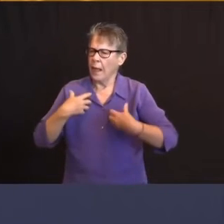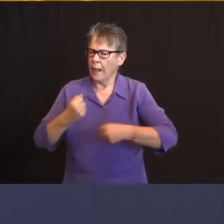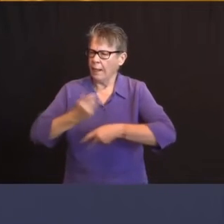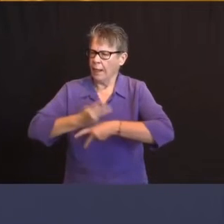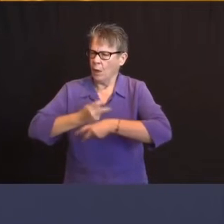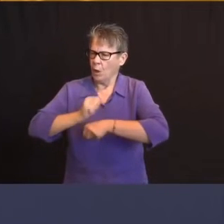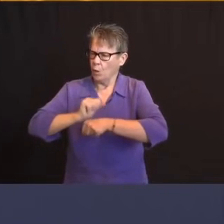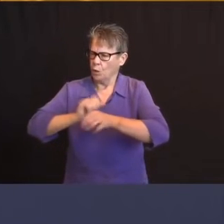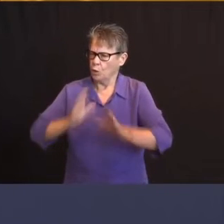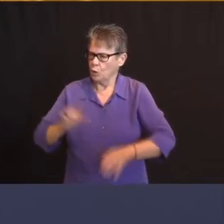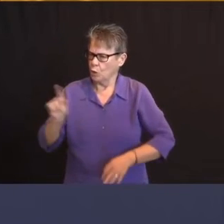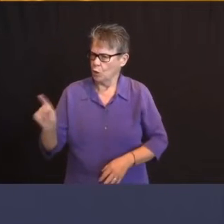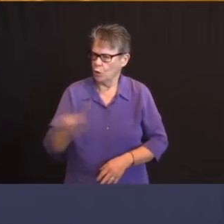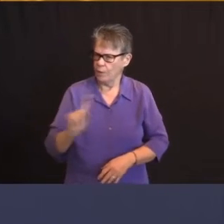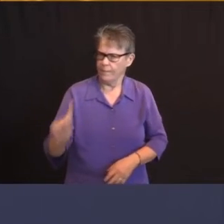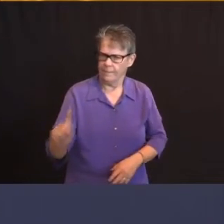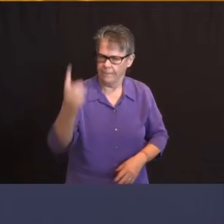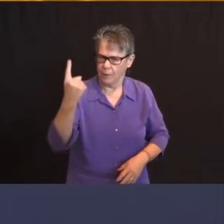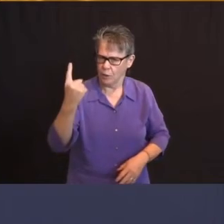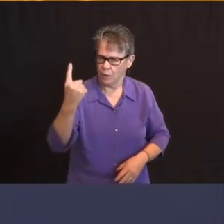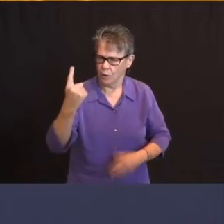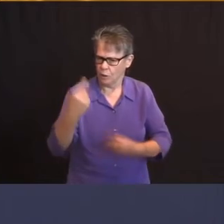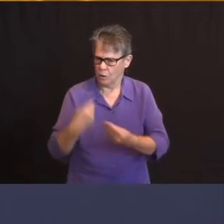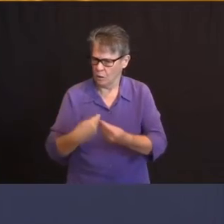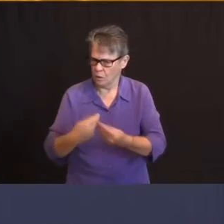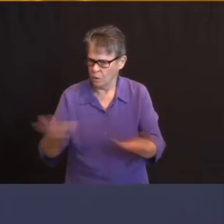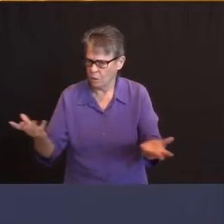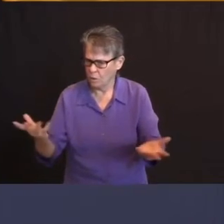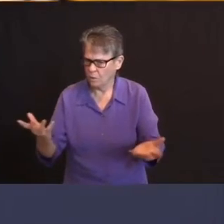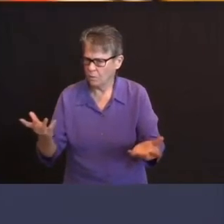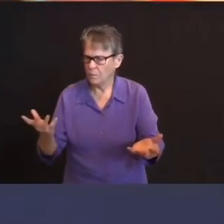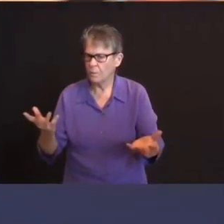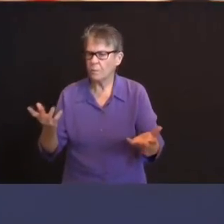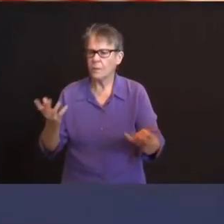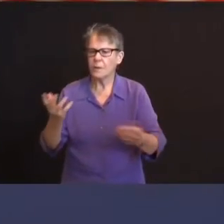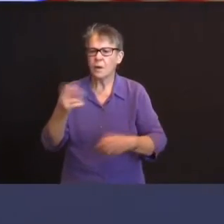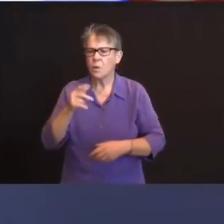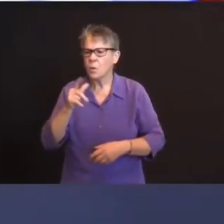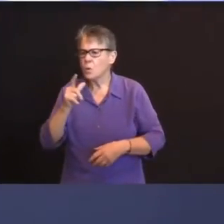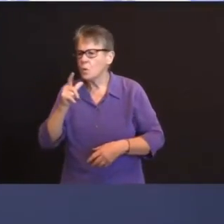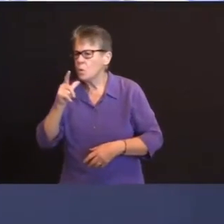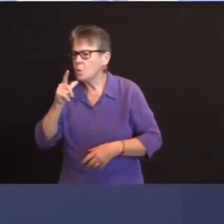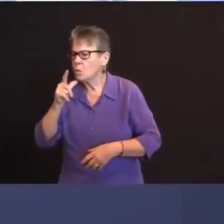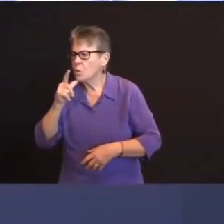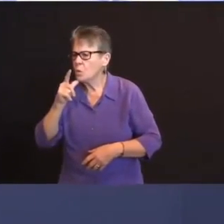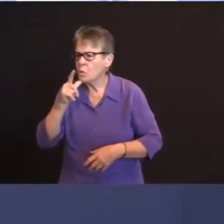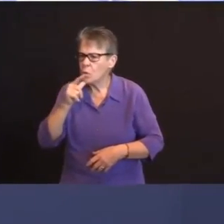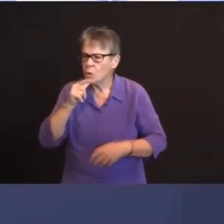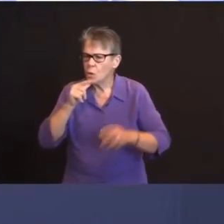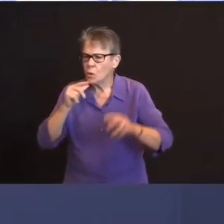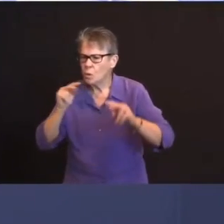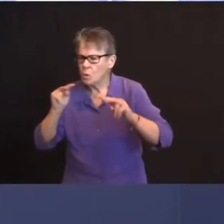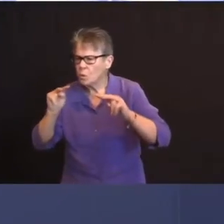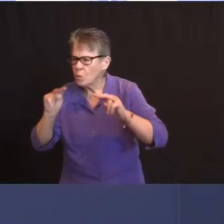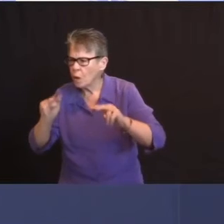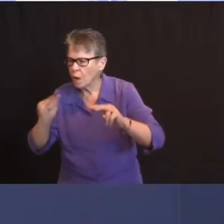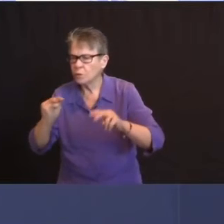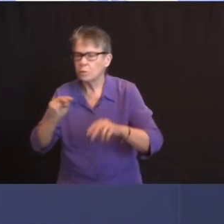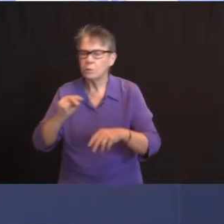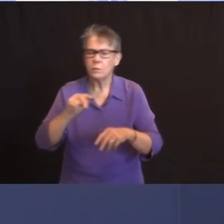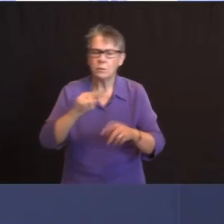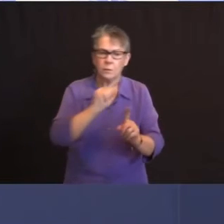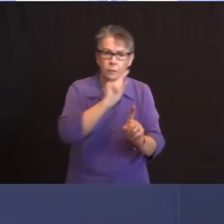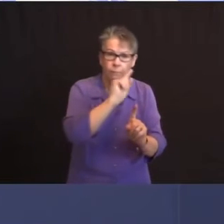by the providing entity. Is that correct? It's correct, but all doses are also entered into the NJIS, the